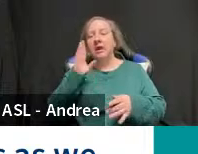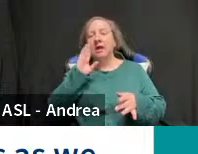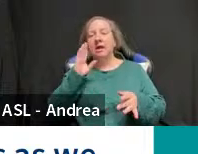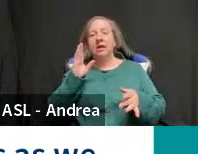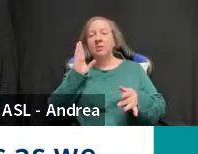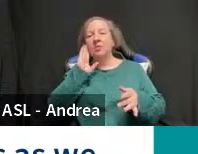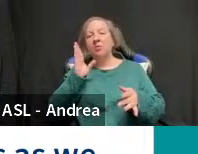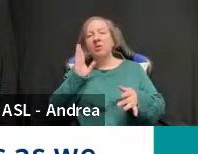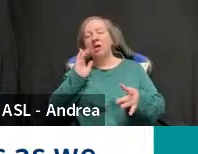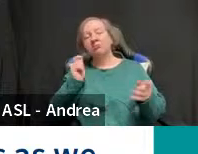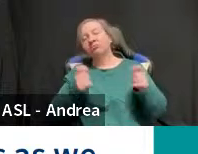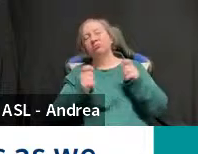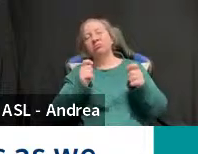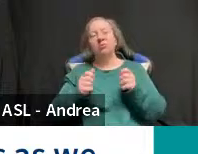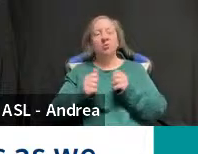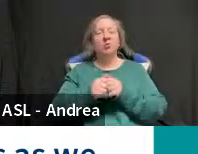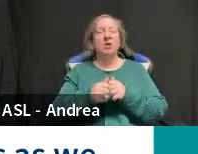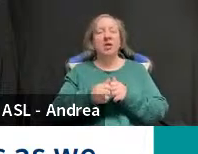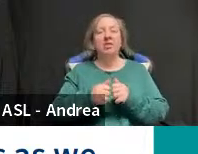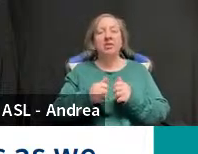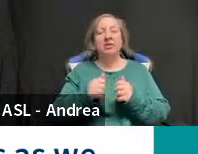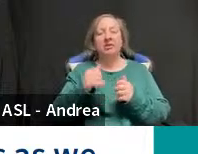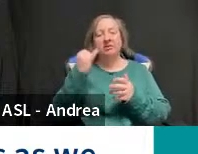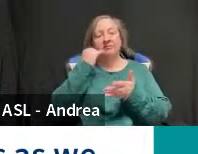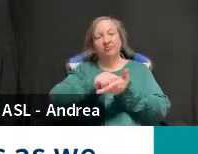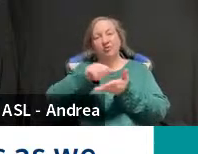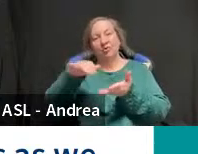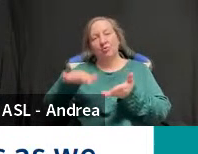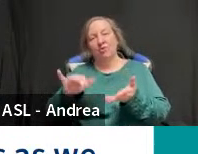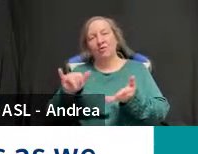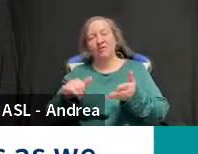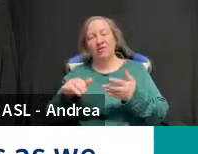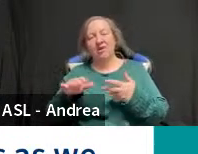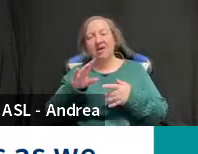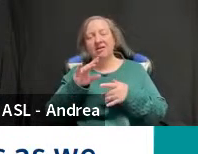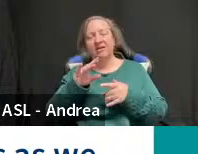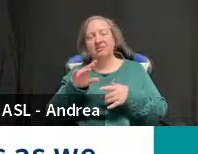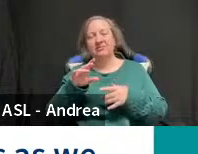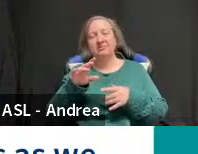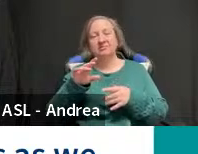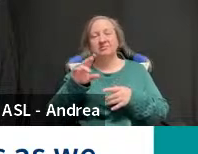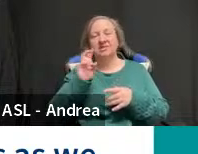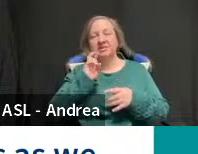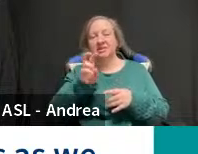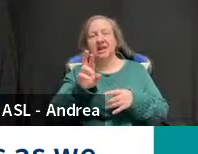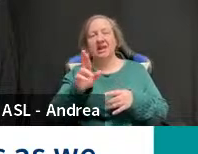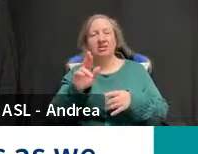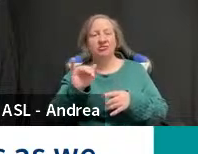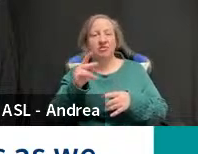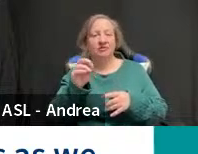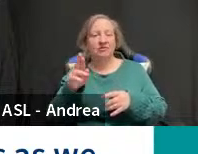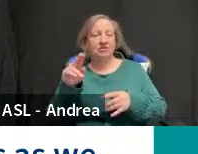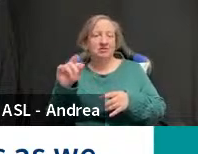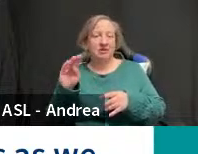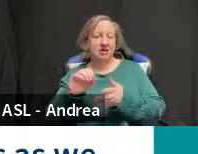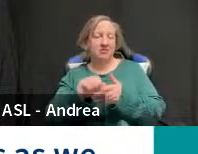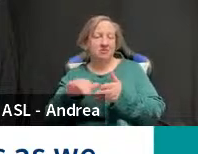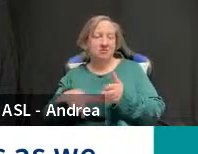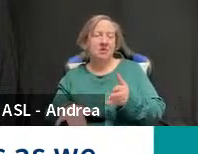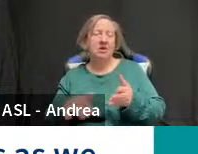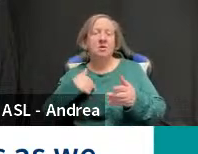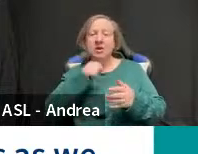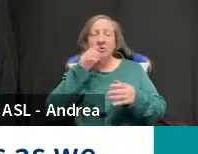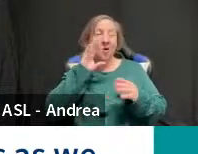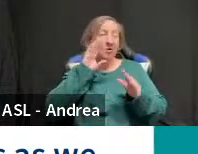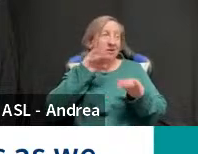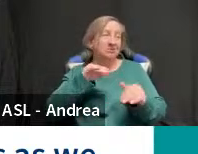to the upriver dam removal. And we don't expect large changes in our modeling, or